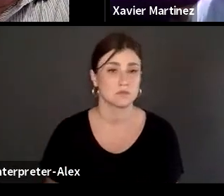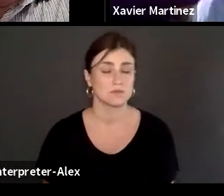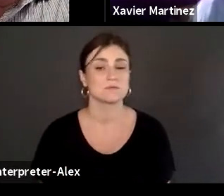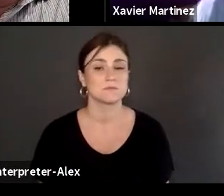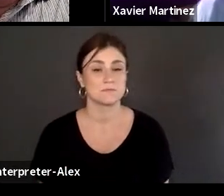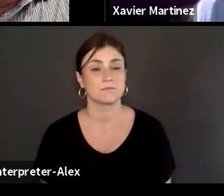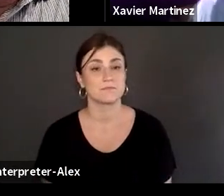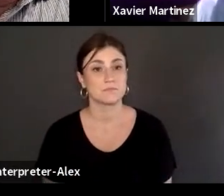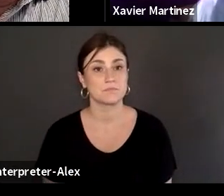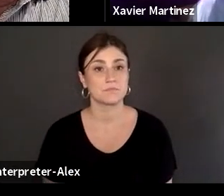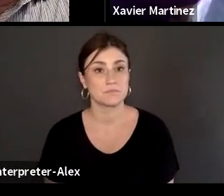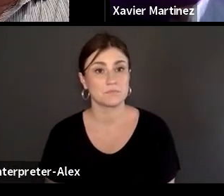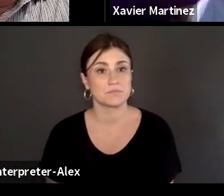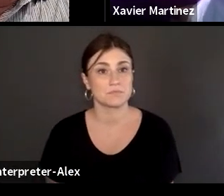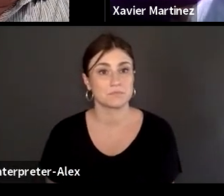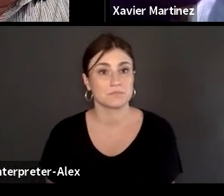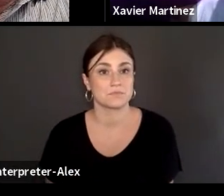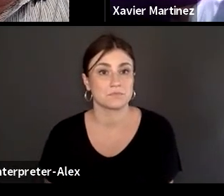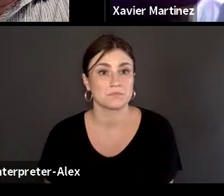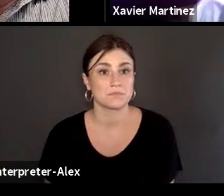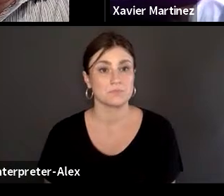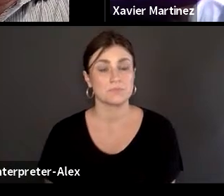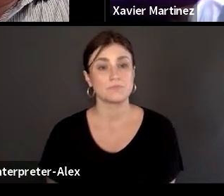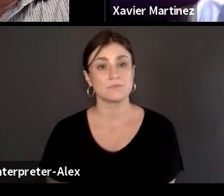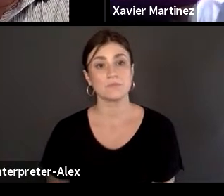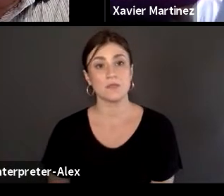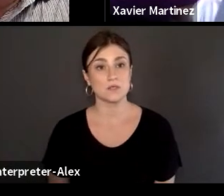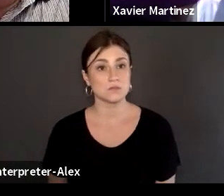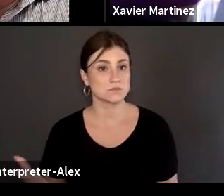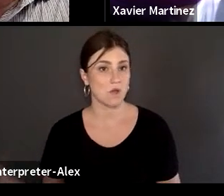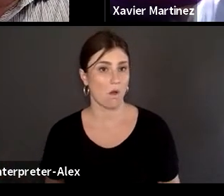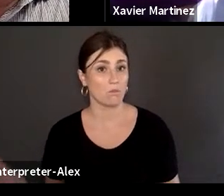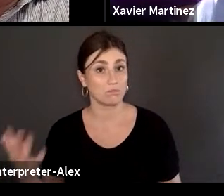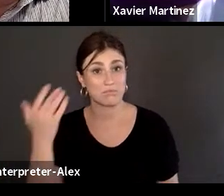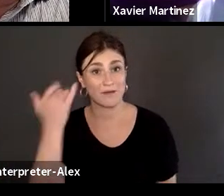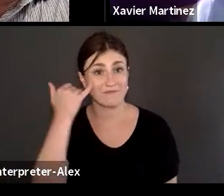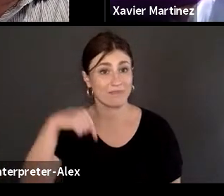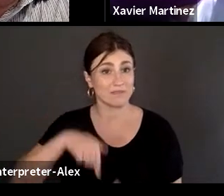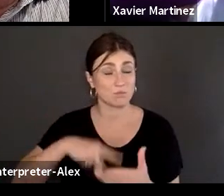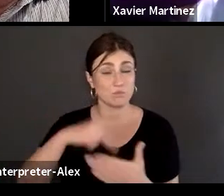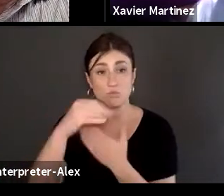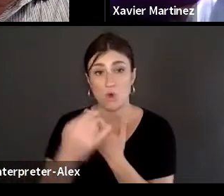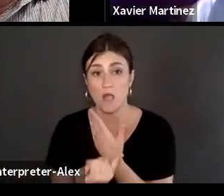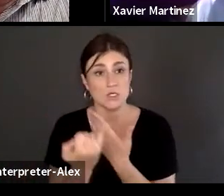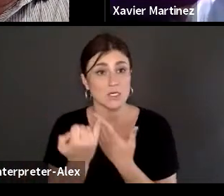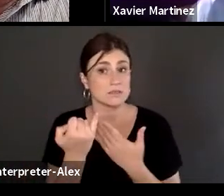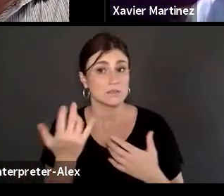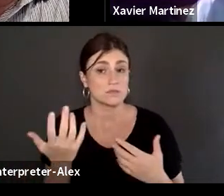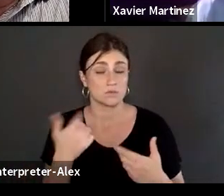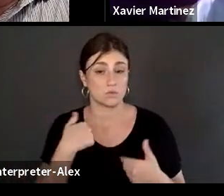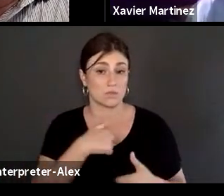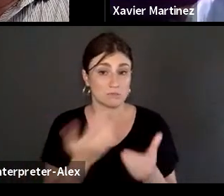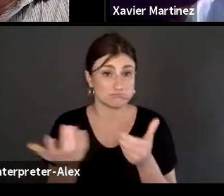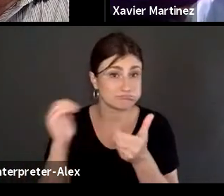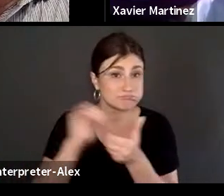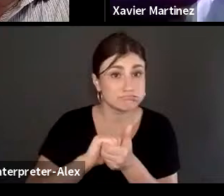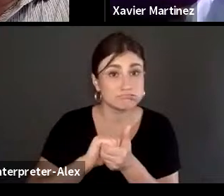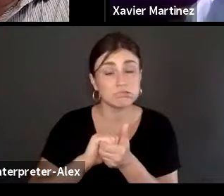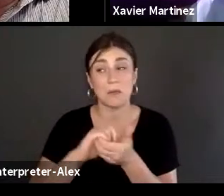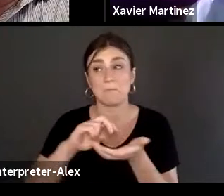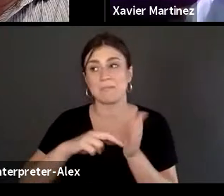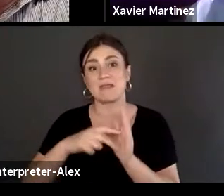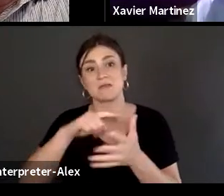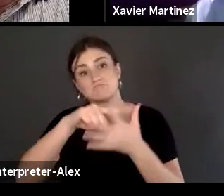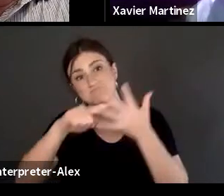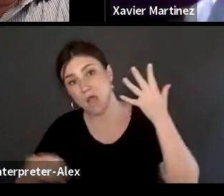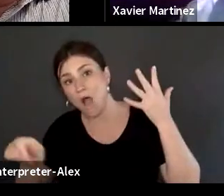project we can collectively work together, then how many more of the projects can we look forward to in the future so that we can make things better for the people that live